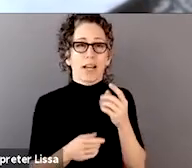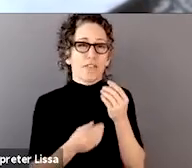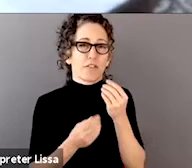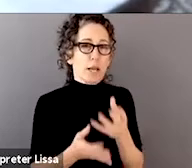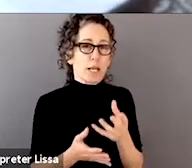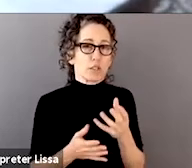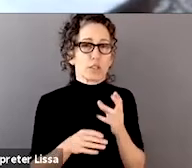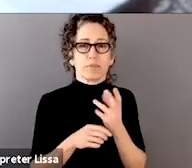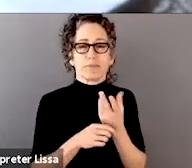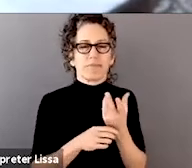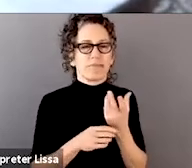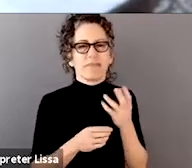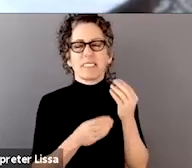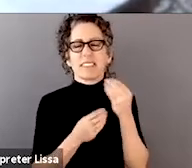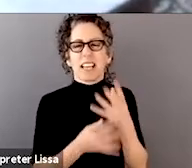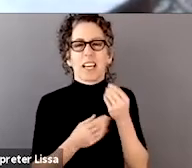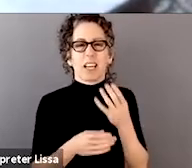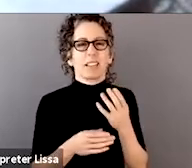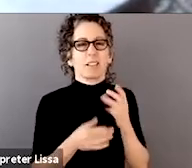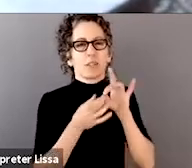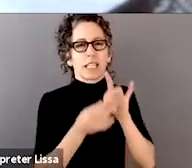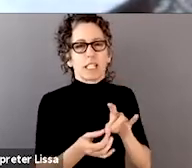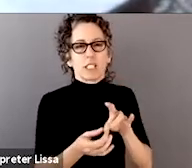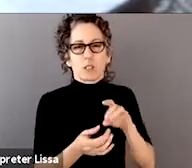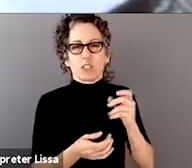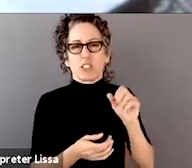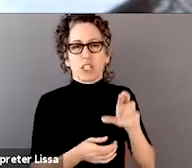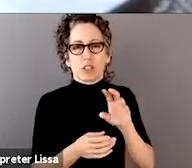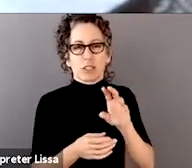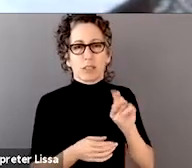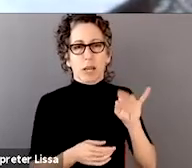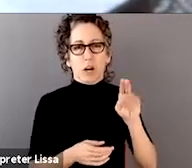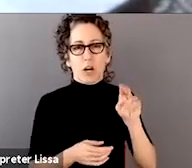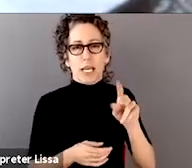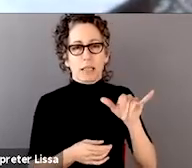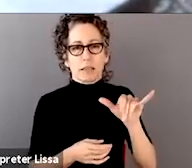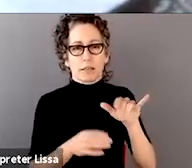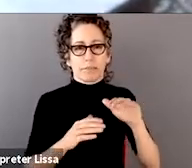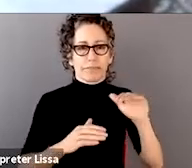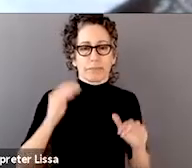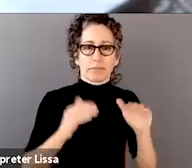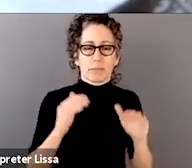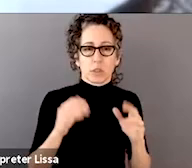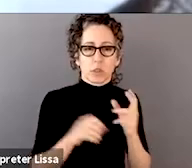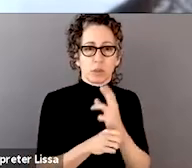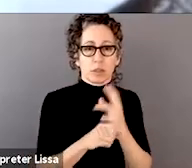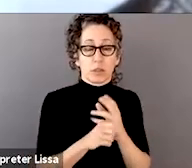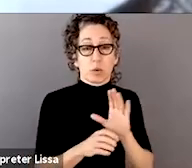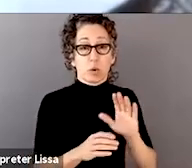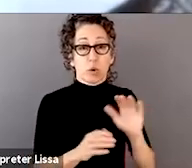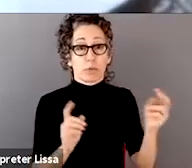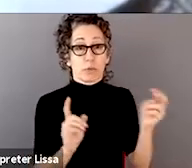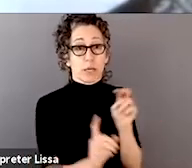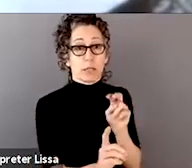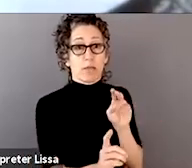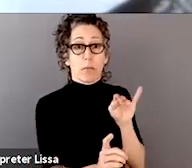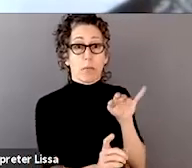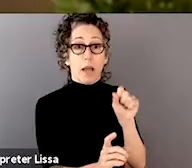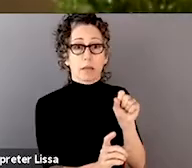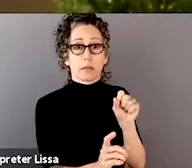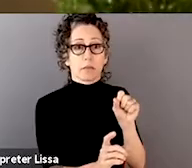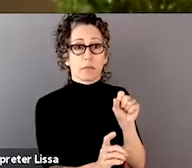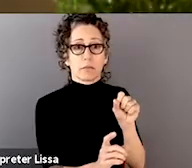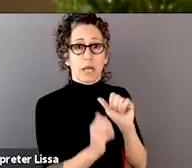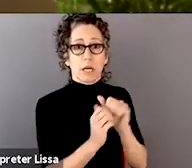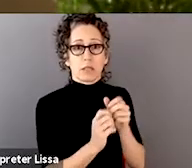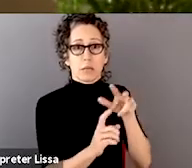with regard to racial, ethnic, or gender disparities. How do you grapple with the many different perspectives on what bias might mean in your work?